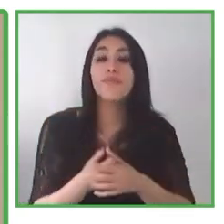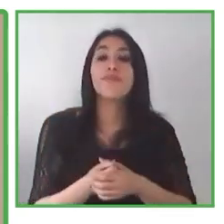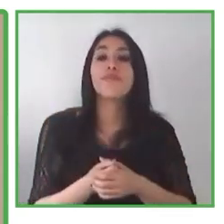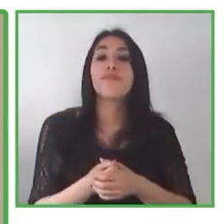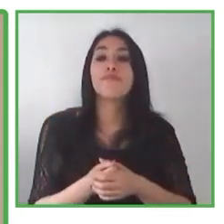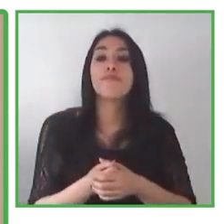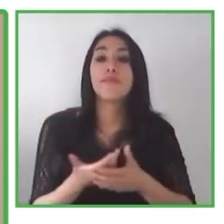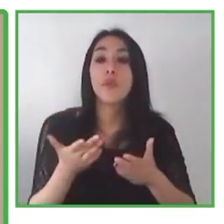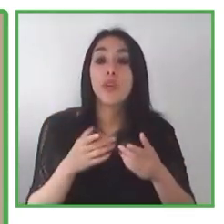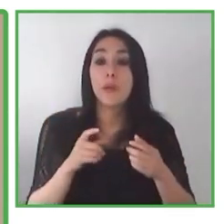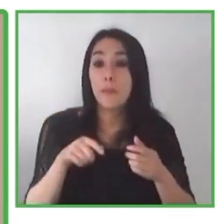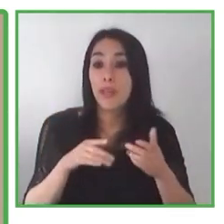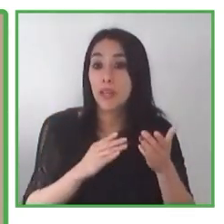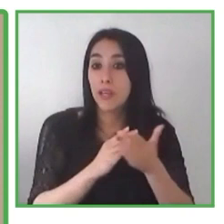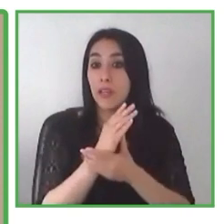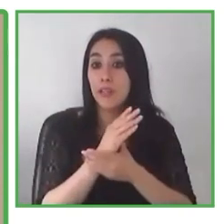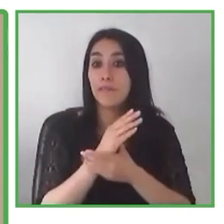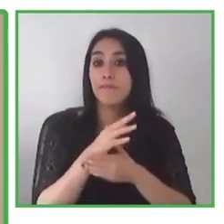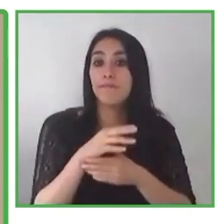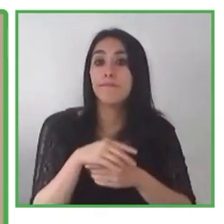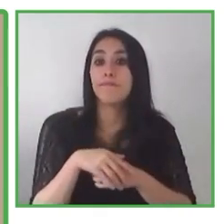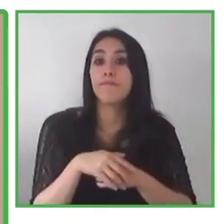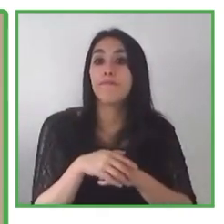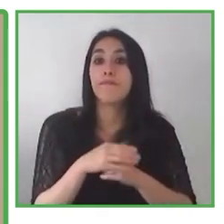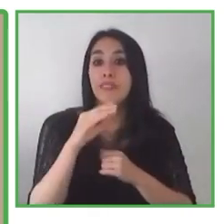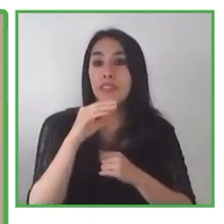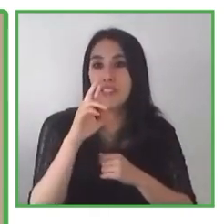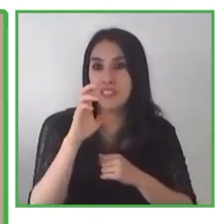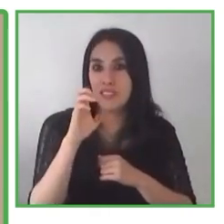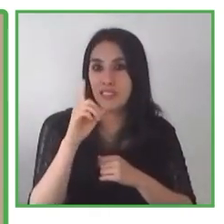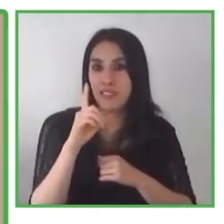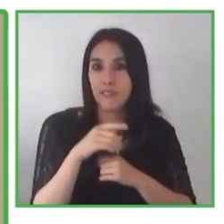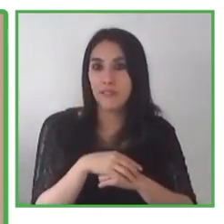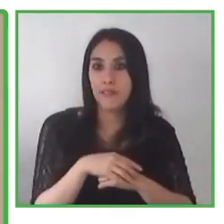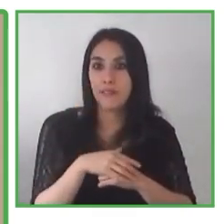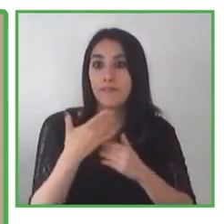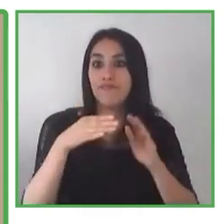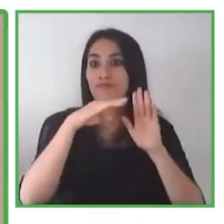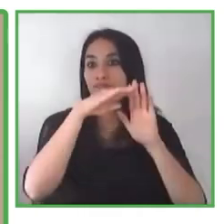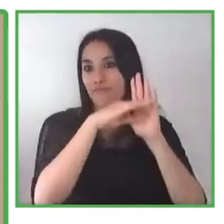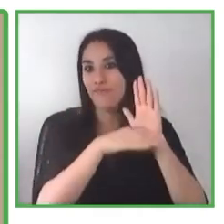that allows in the 2030 agenda